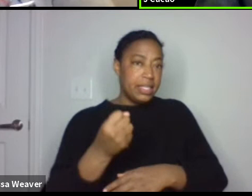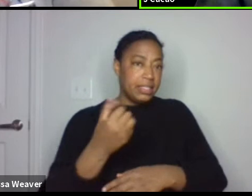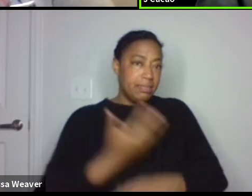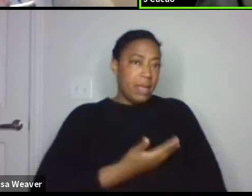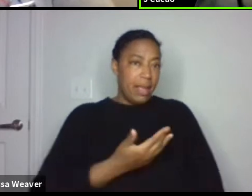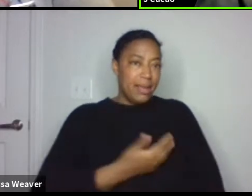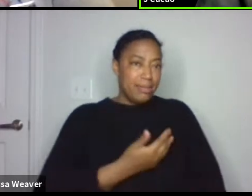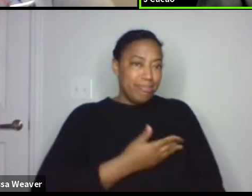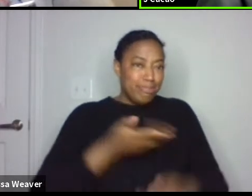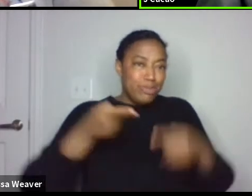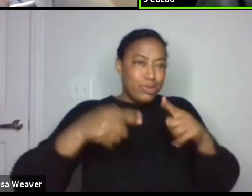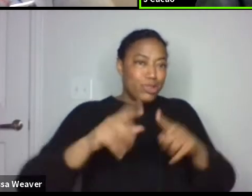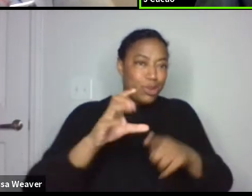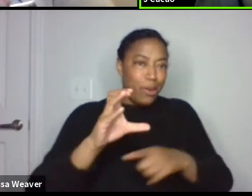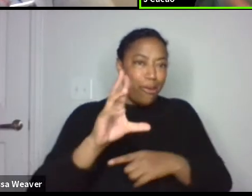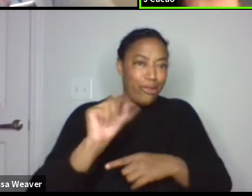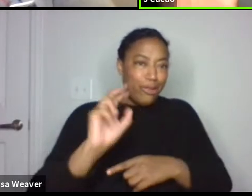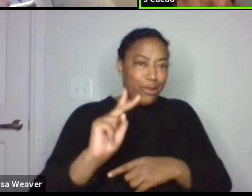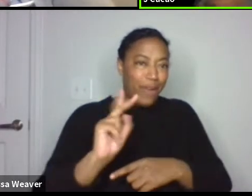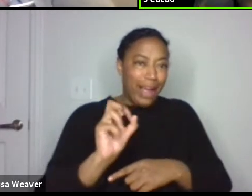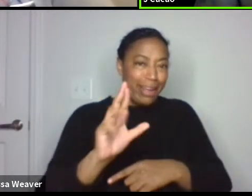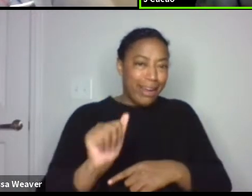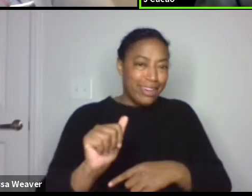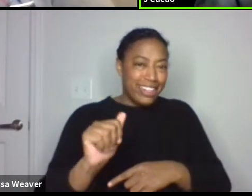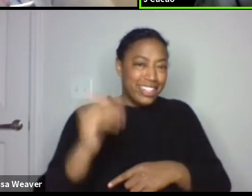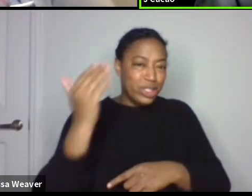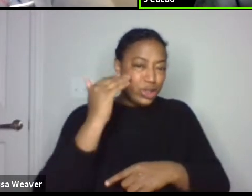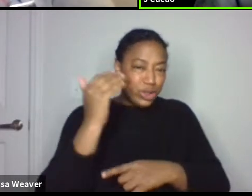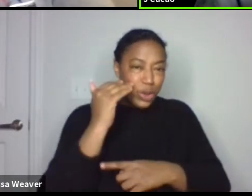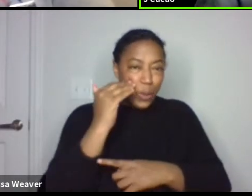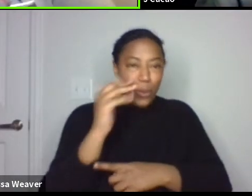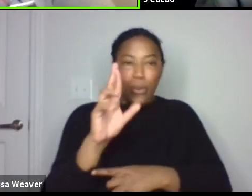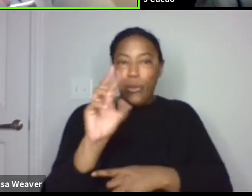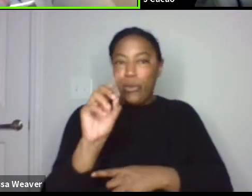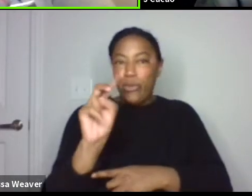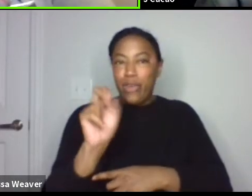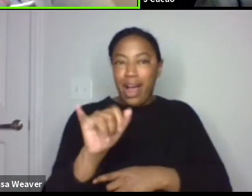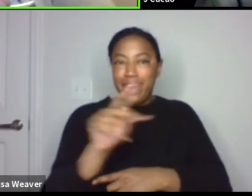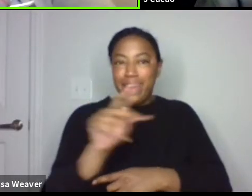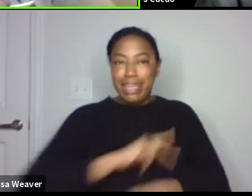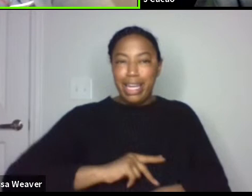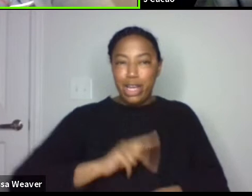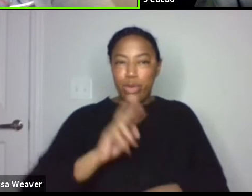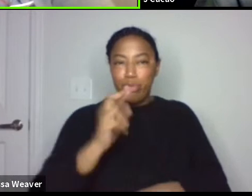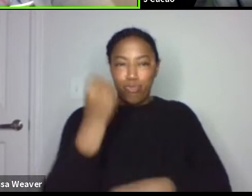crack era and all that stuff. So in the Rodney King riots, all that stuff, huh? Where you from?